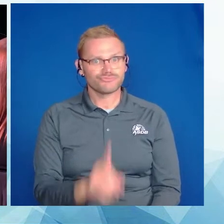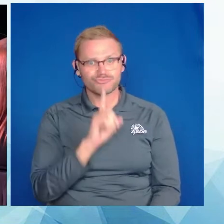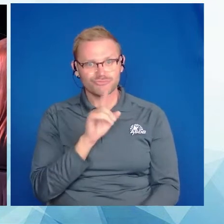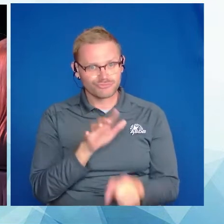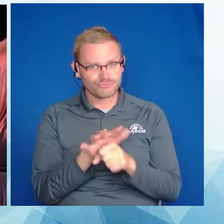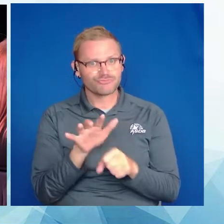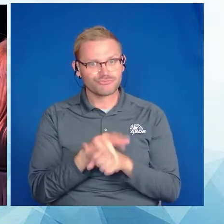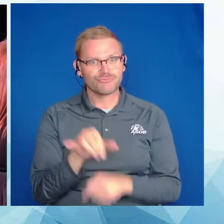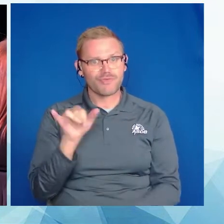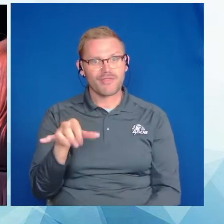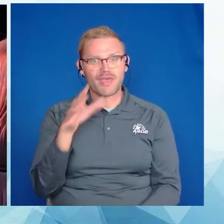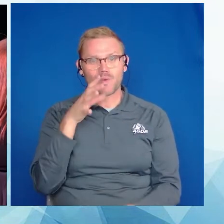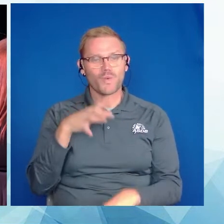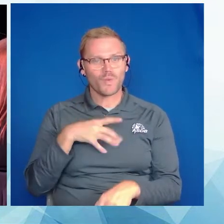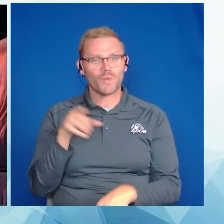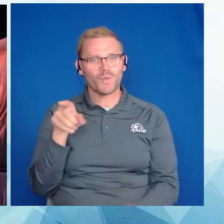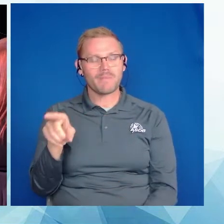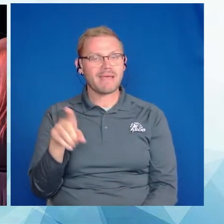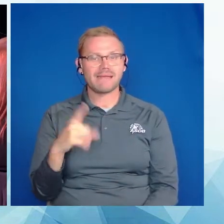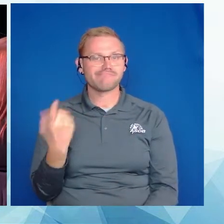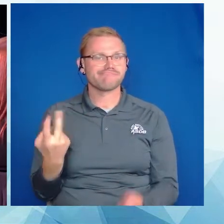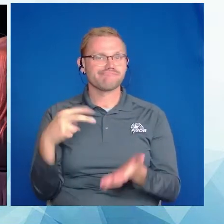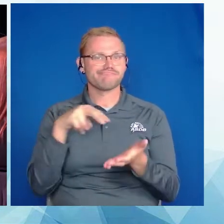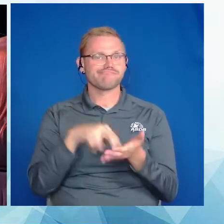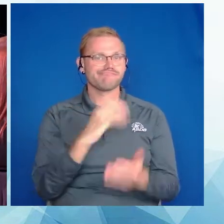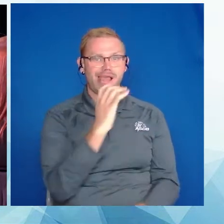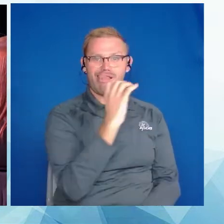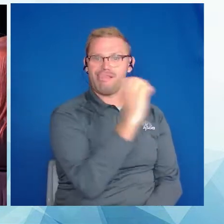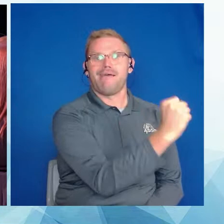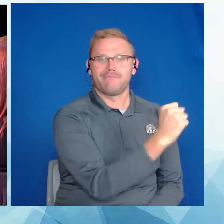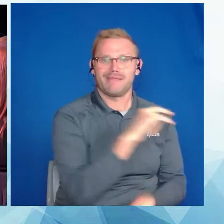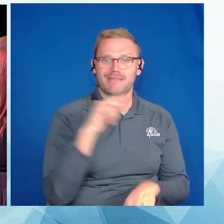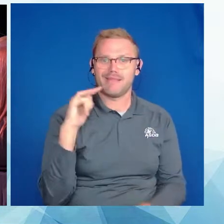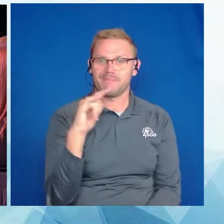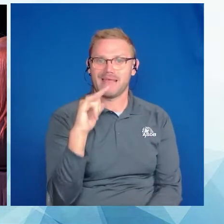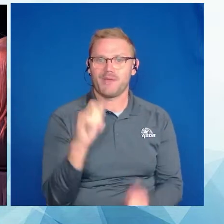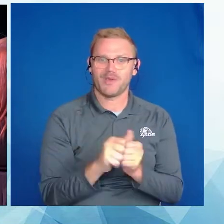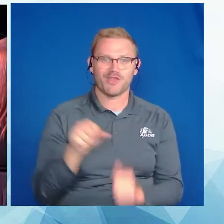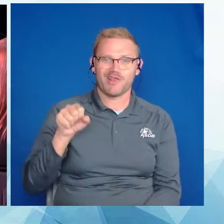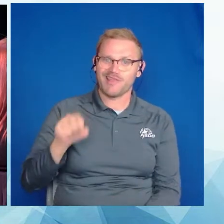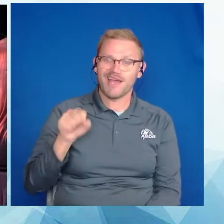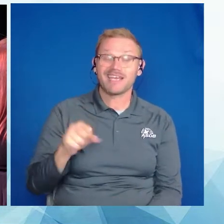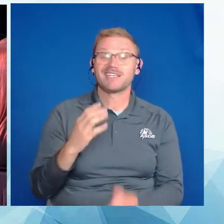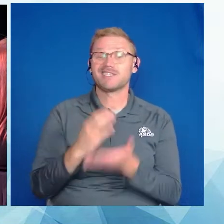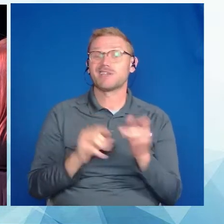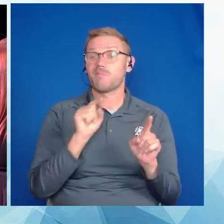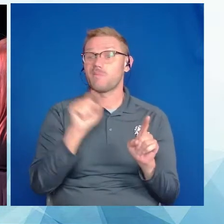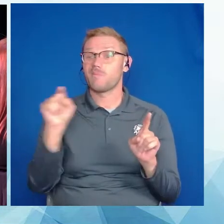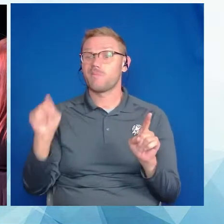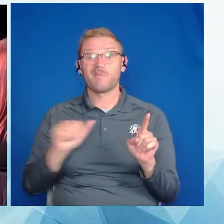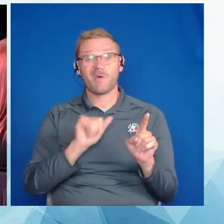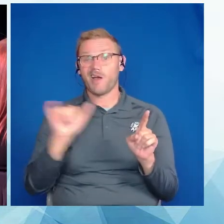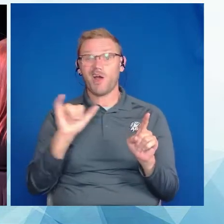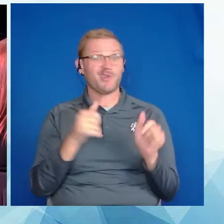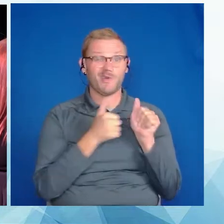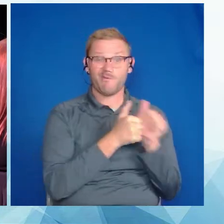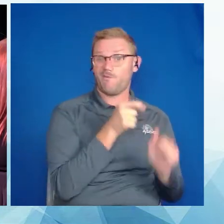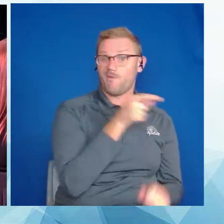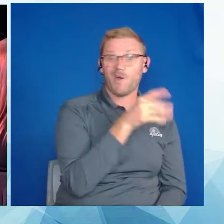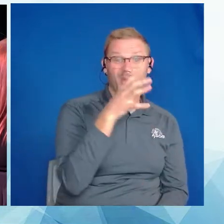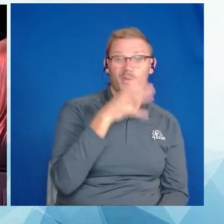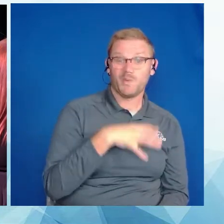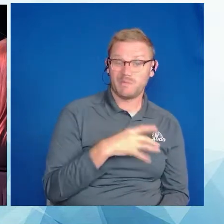enough, that woman disembarked with her luggage, and some other passengers did as well.